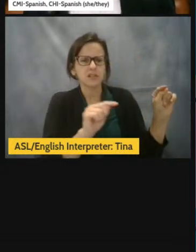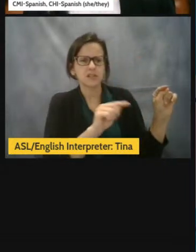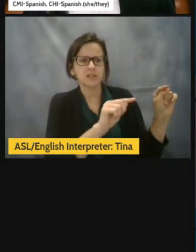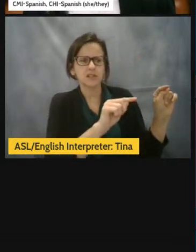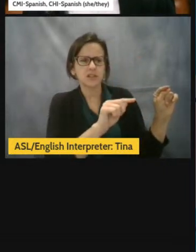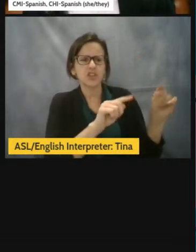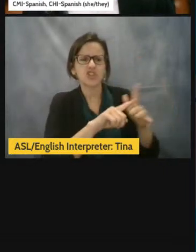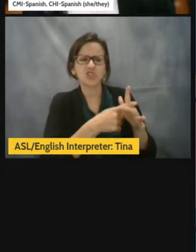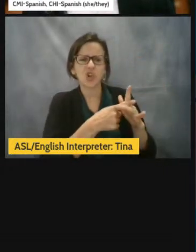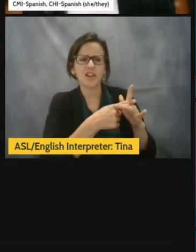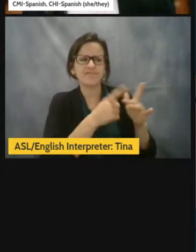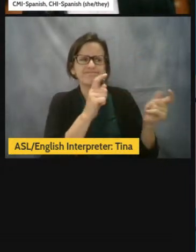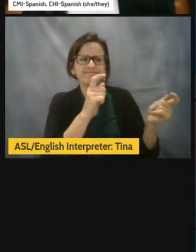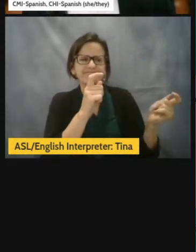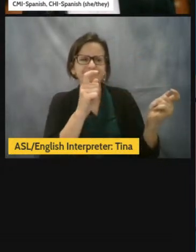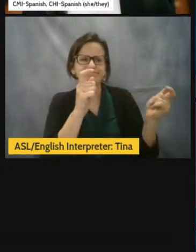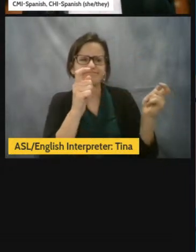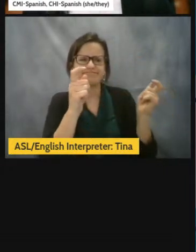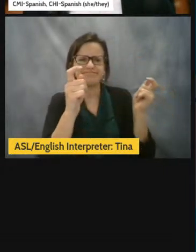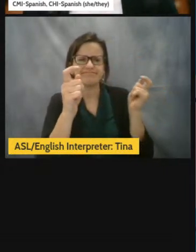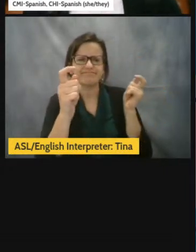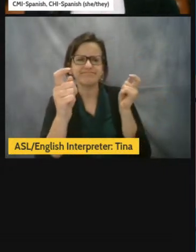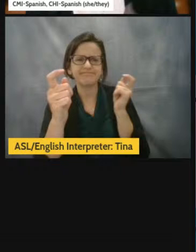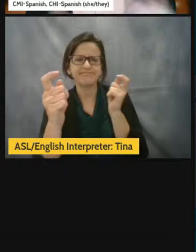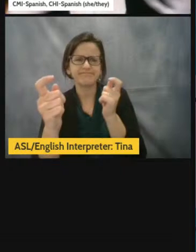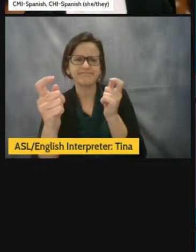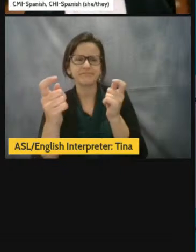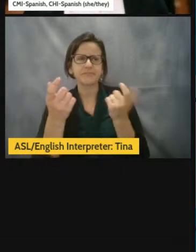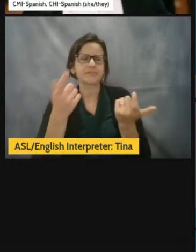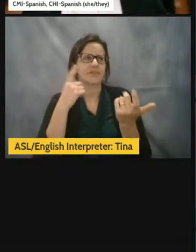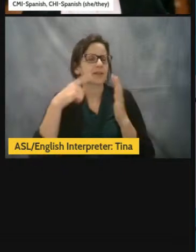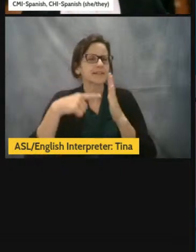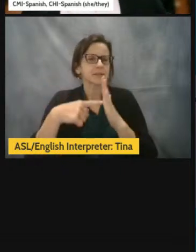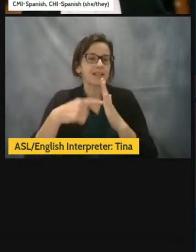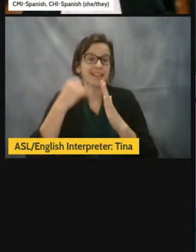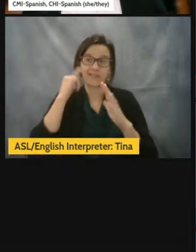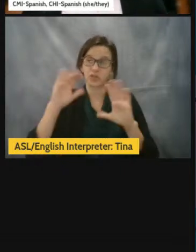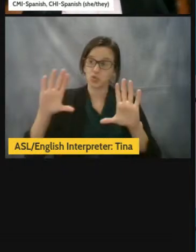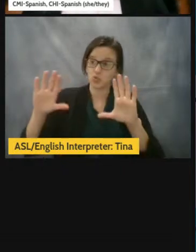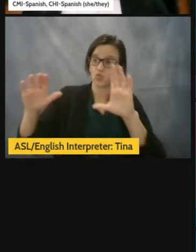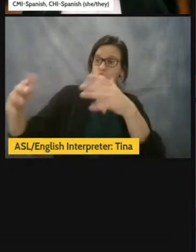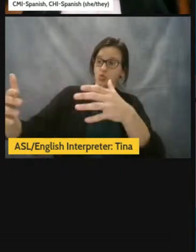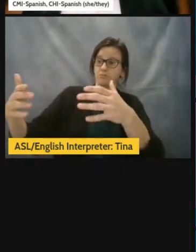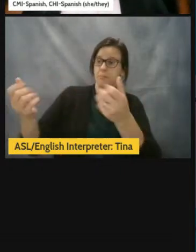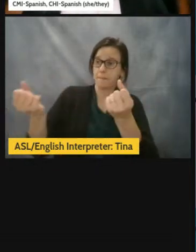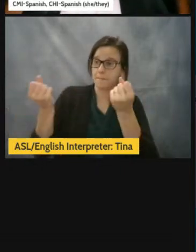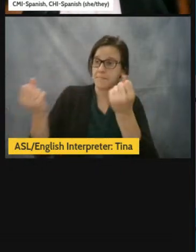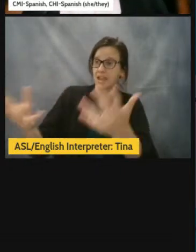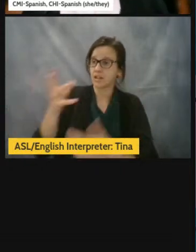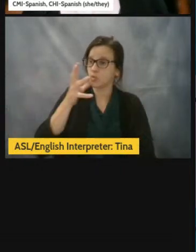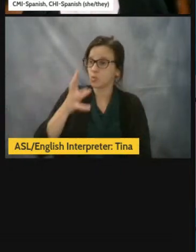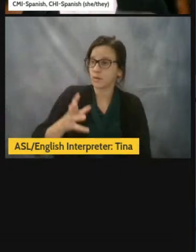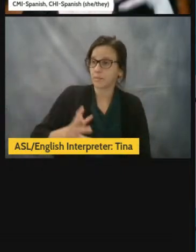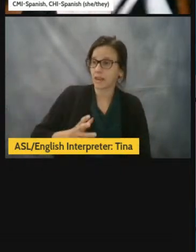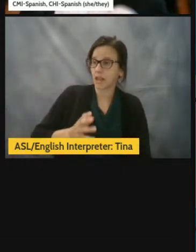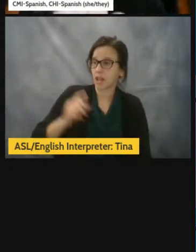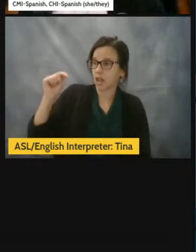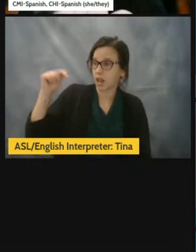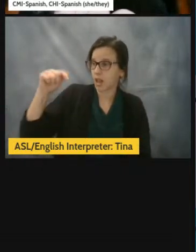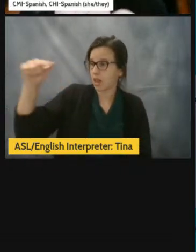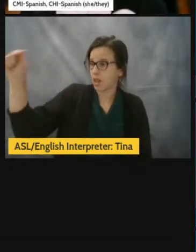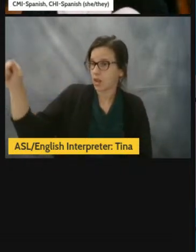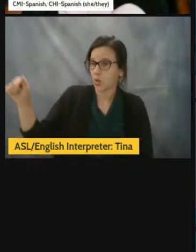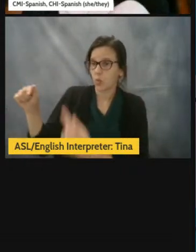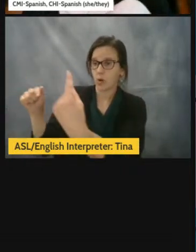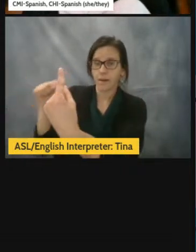even if there is, let's say, a group of predominantly women, and there's one